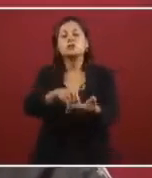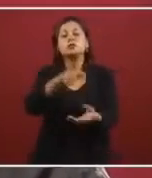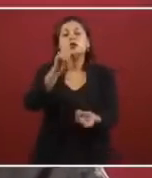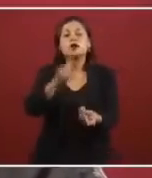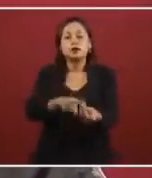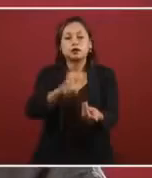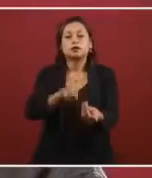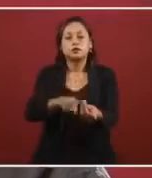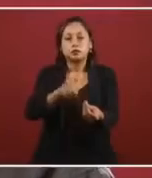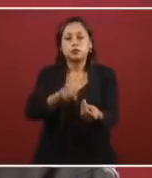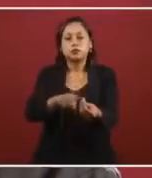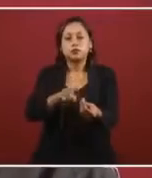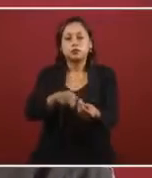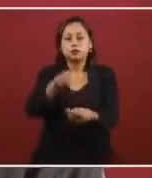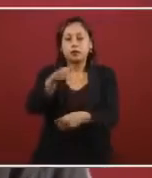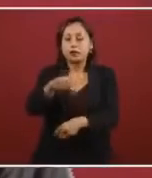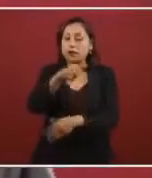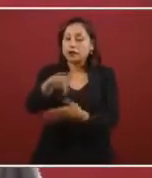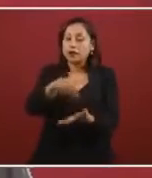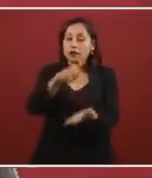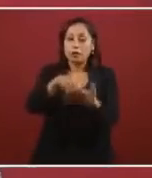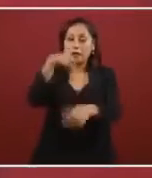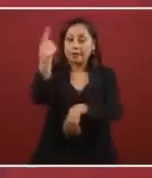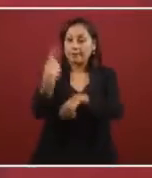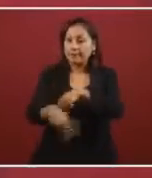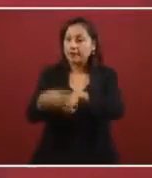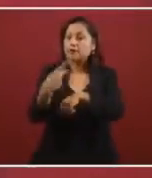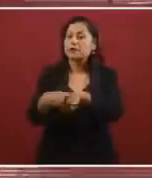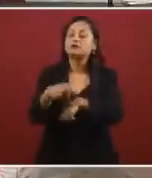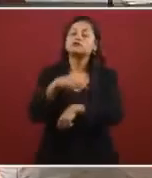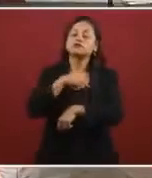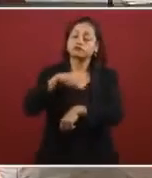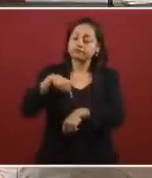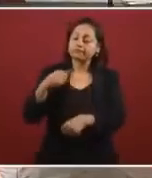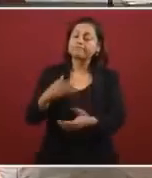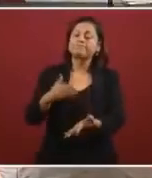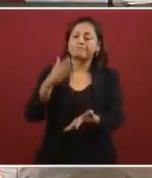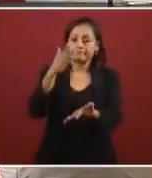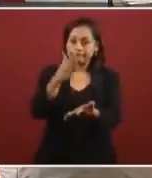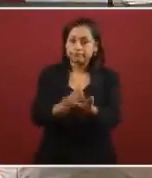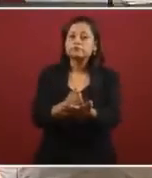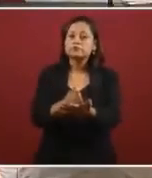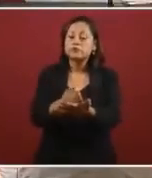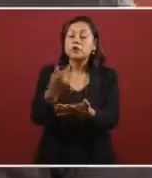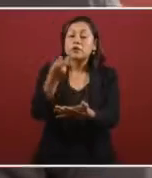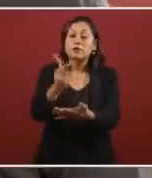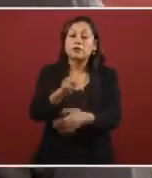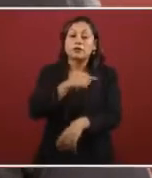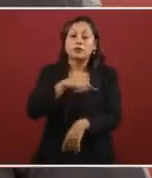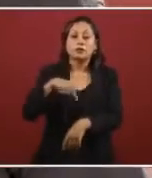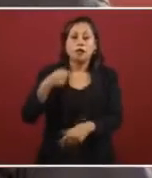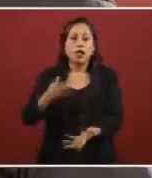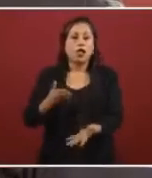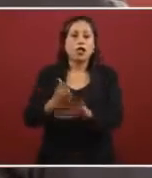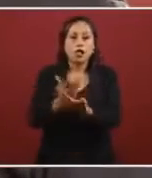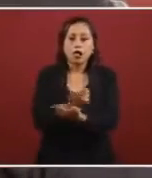we know we do have a uh operative uh team in a place of very high risk